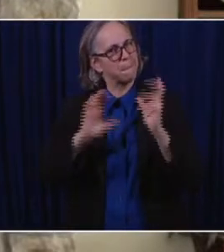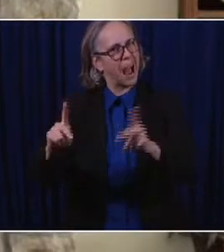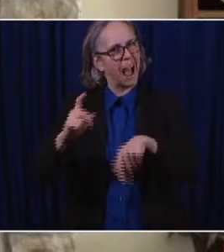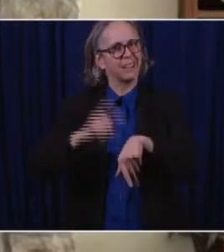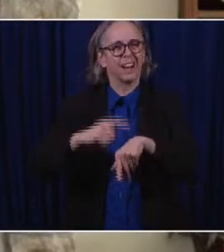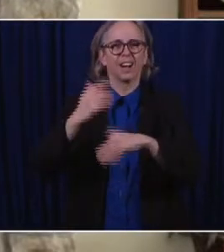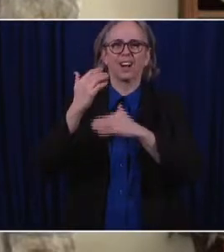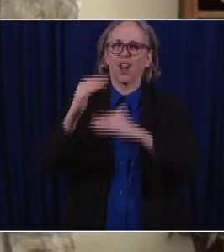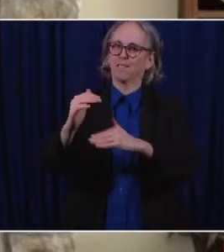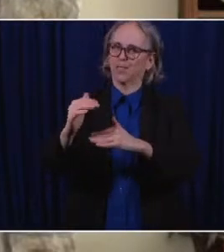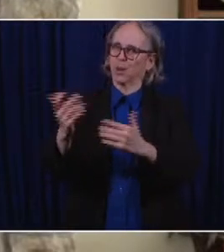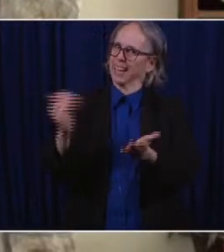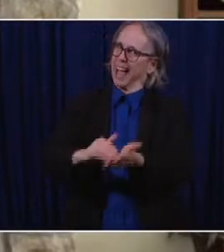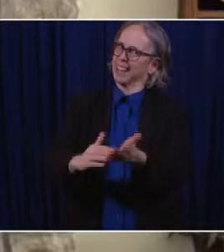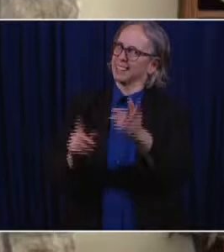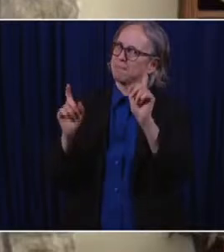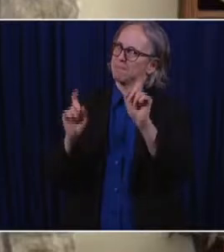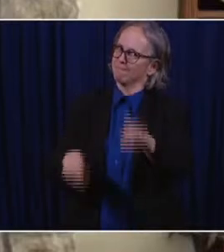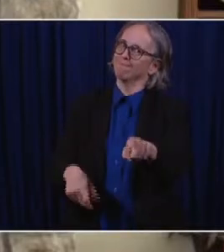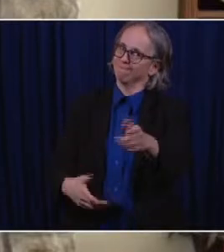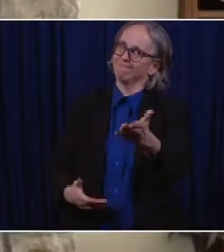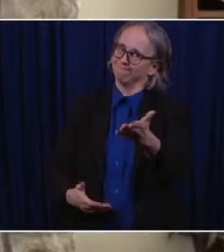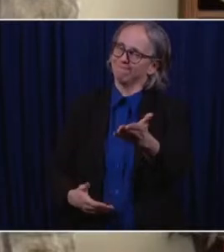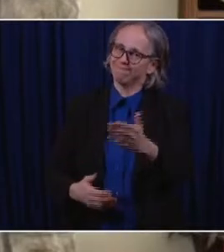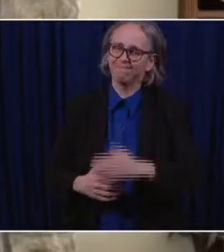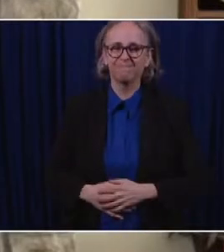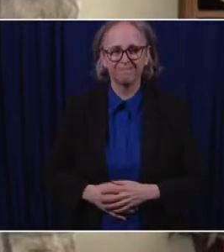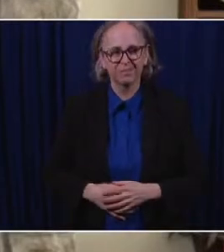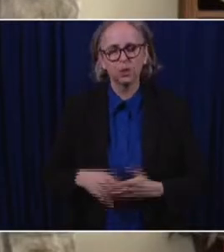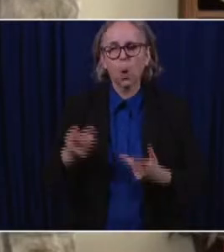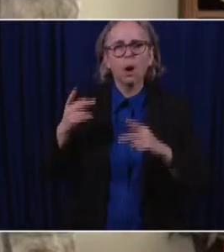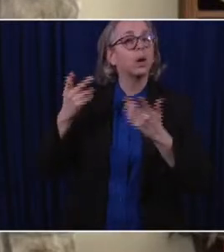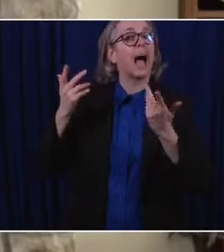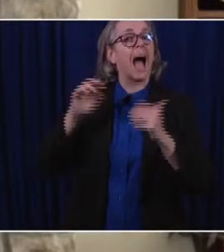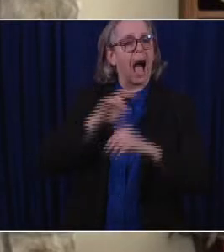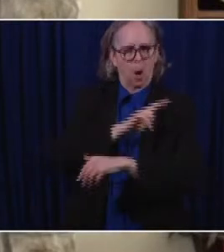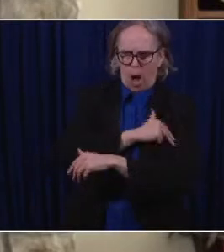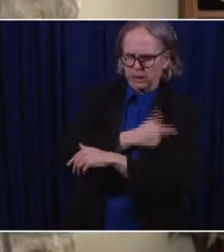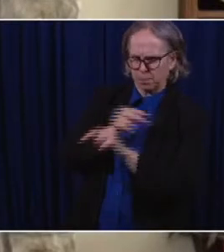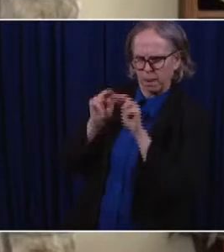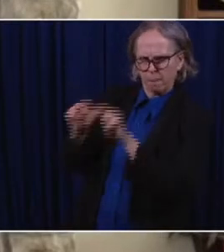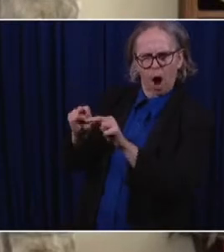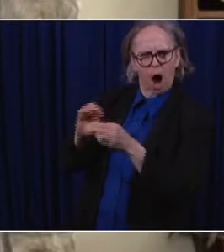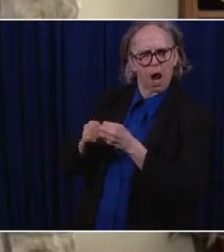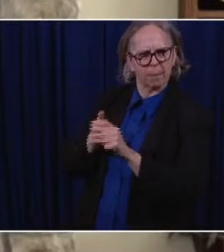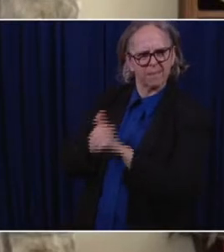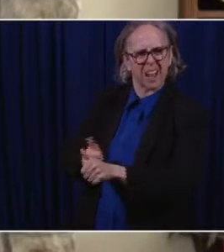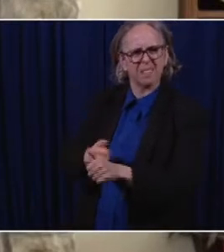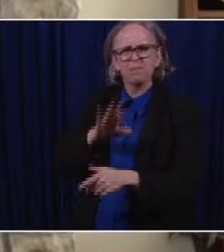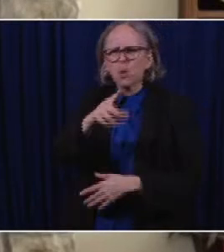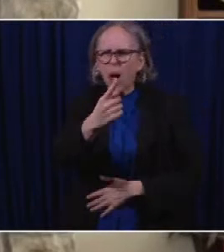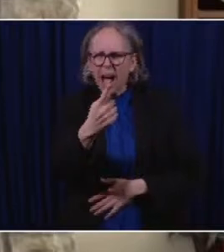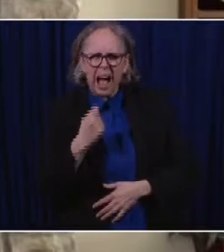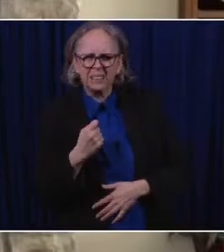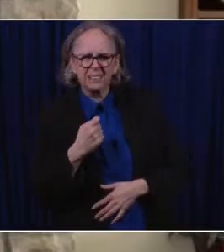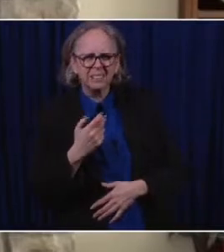to monitor this. If you ask me what I worry about, I worry about